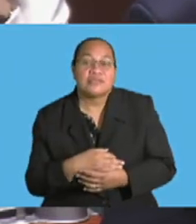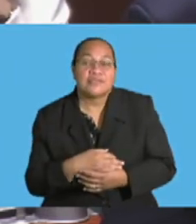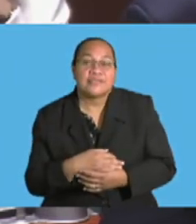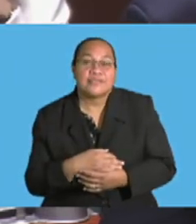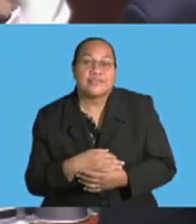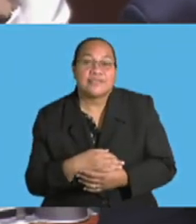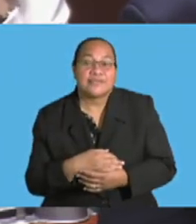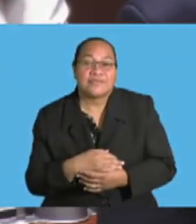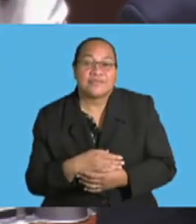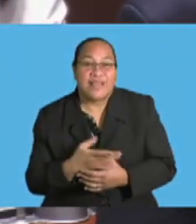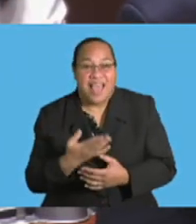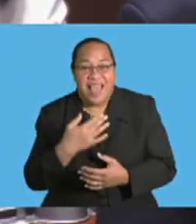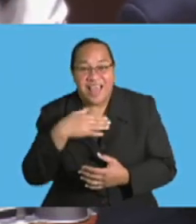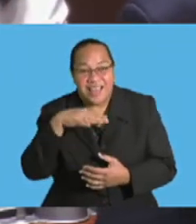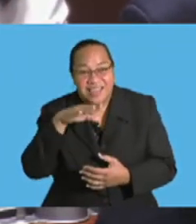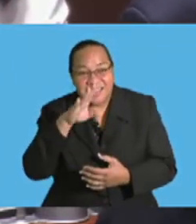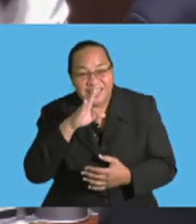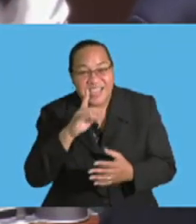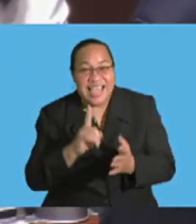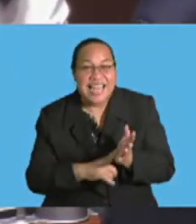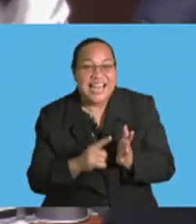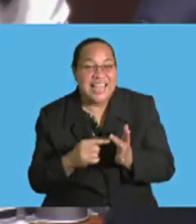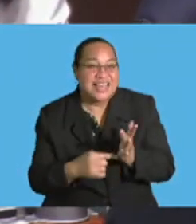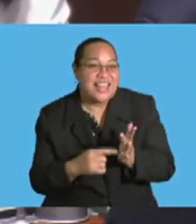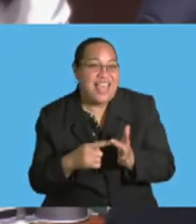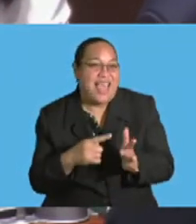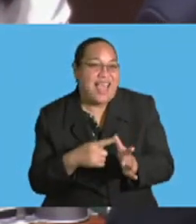Honorable Andritia Bainimarama.